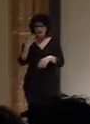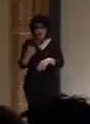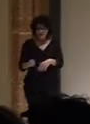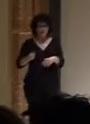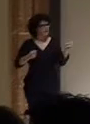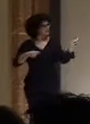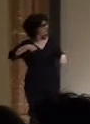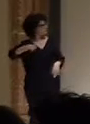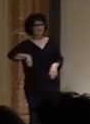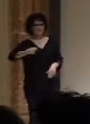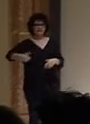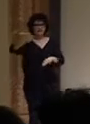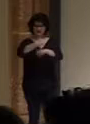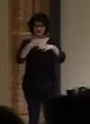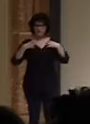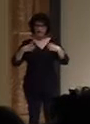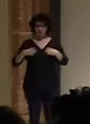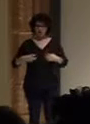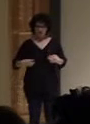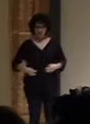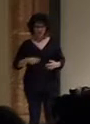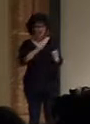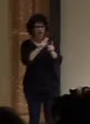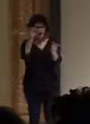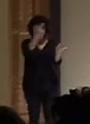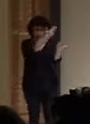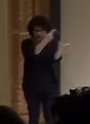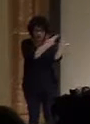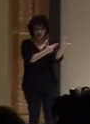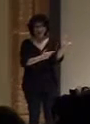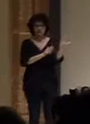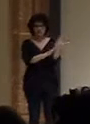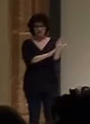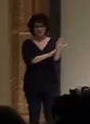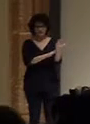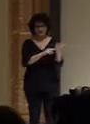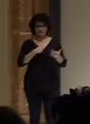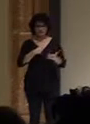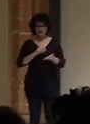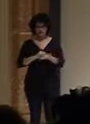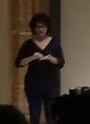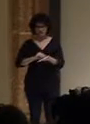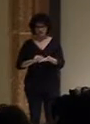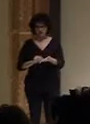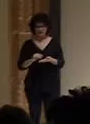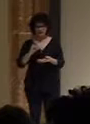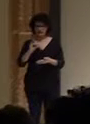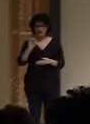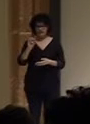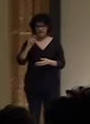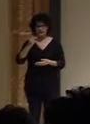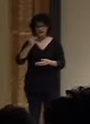My name is Nan van Houten, Secretary General of IETM, and I won't start with